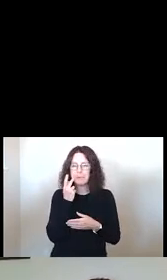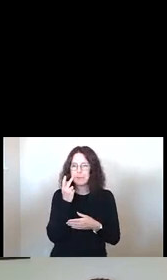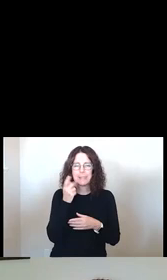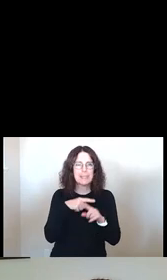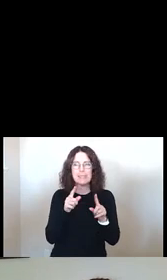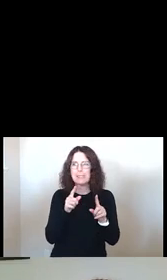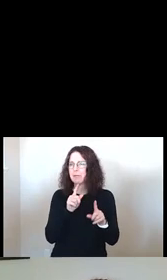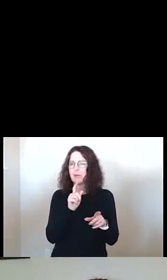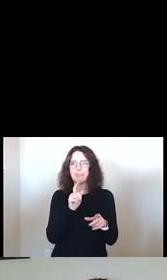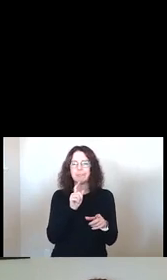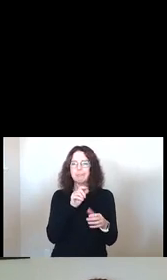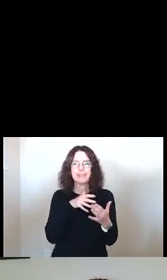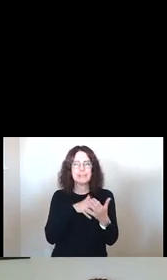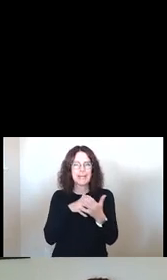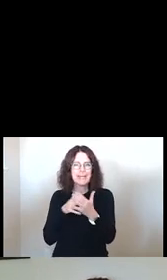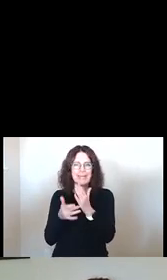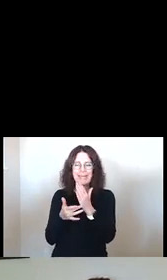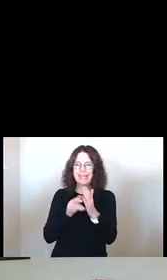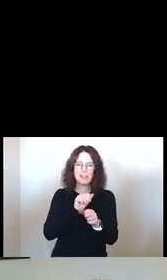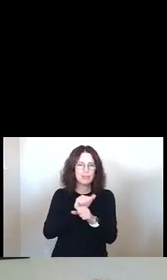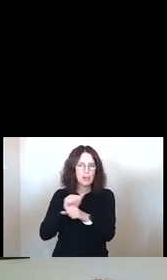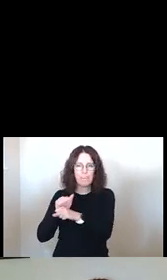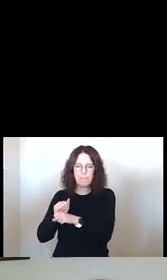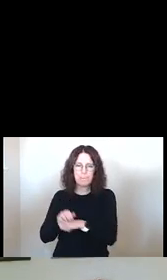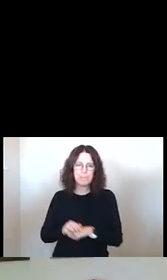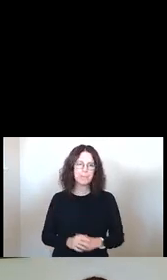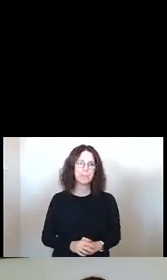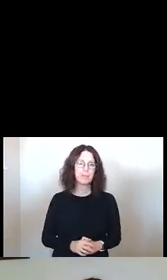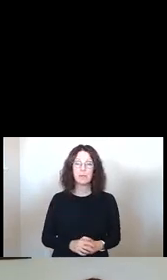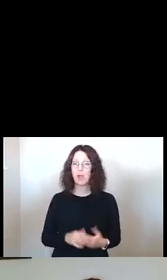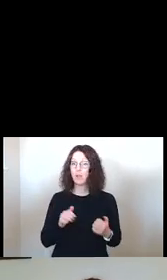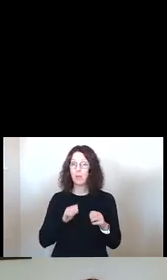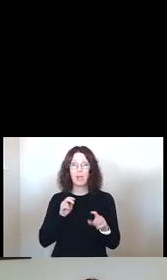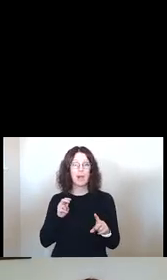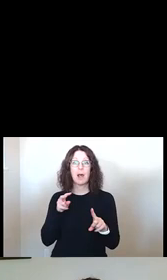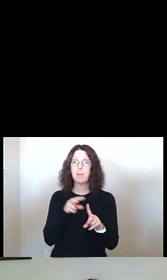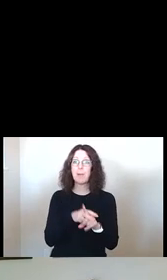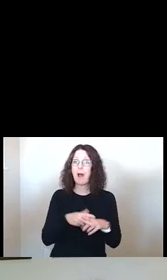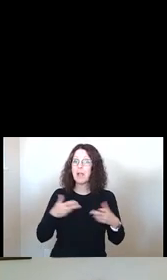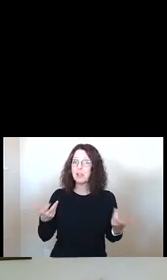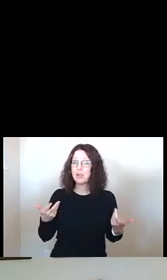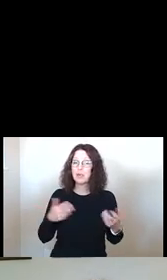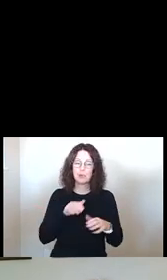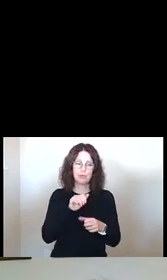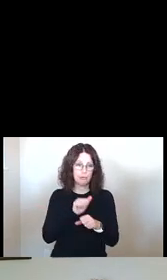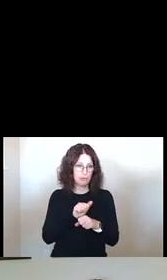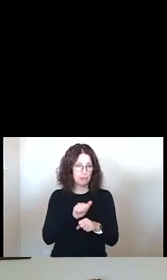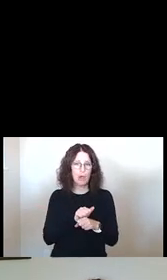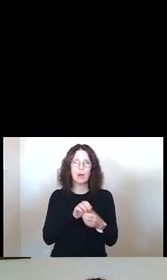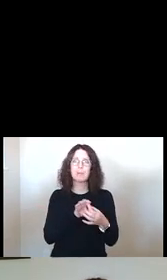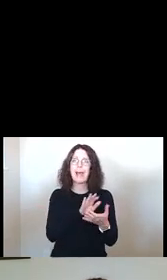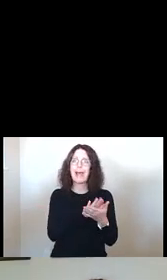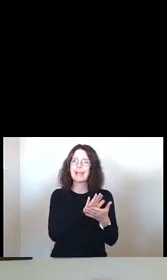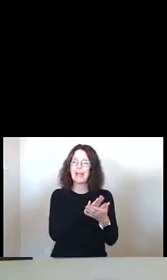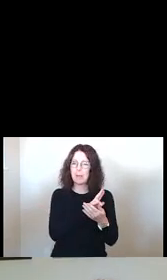spectrums. So really, we can apply this to jobs both in academia and also things like working